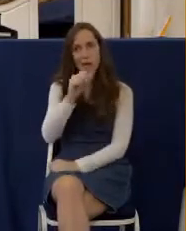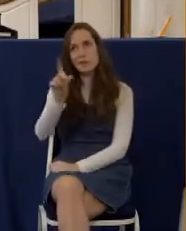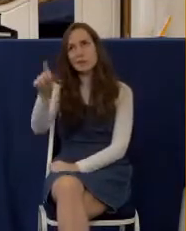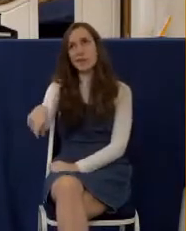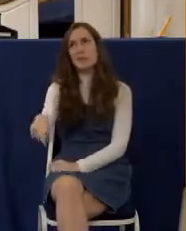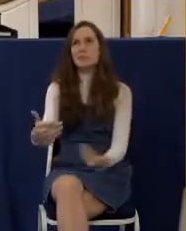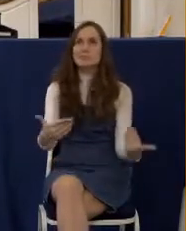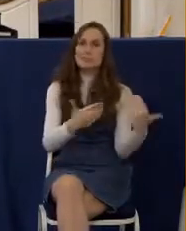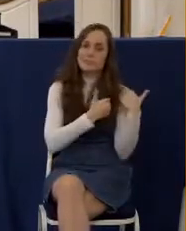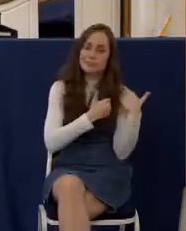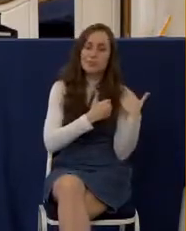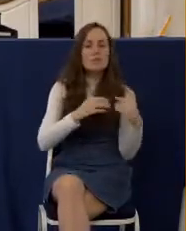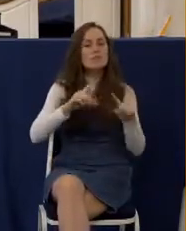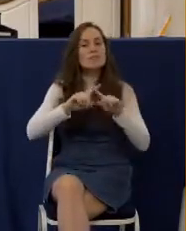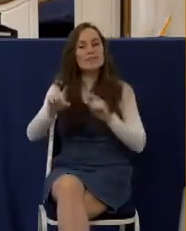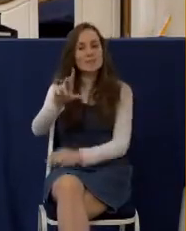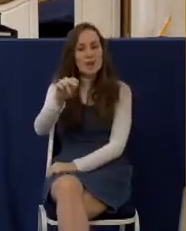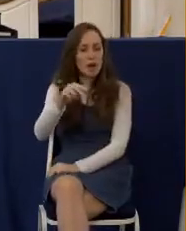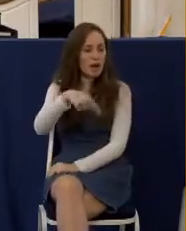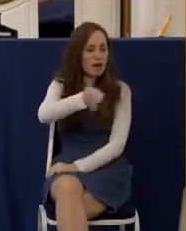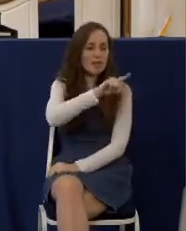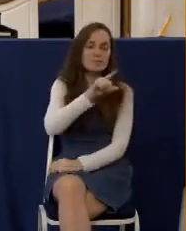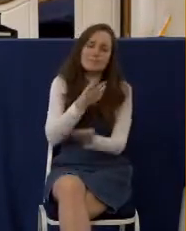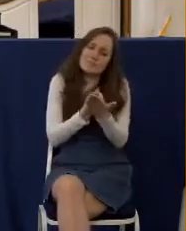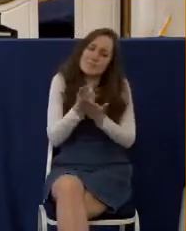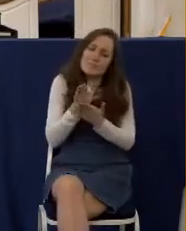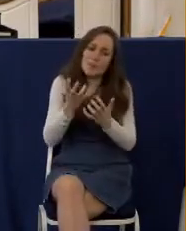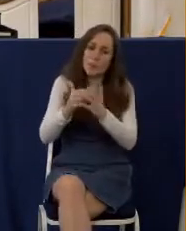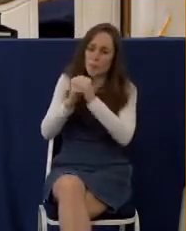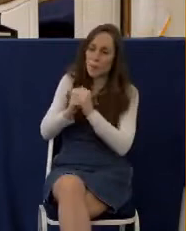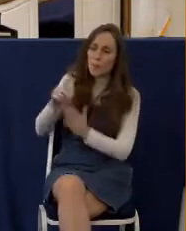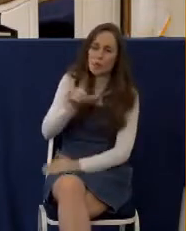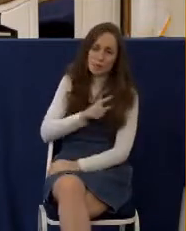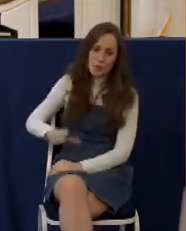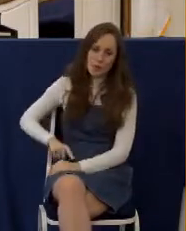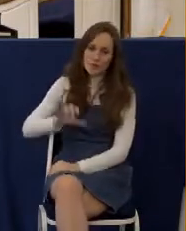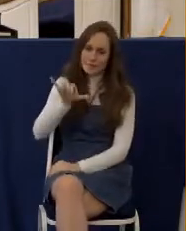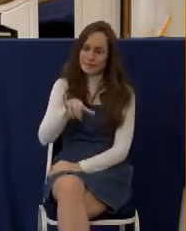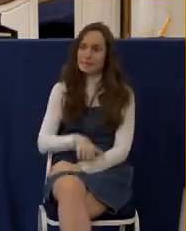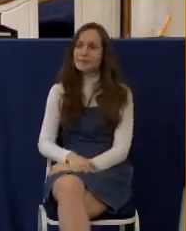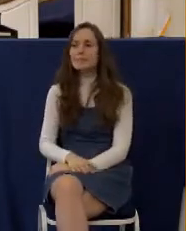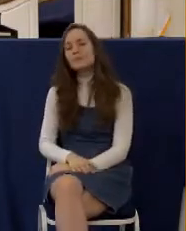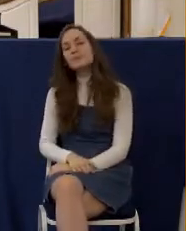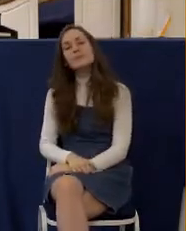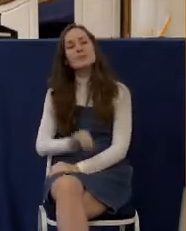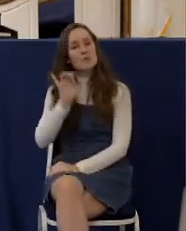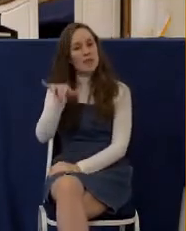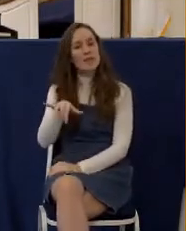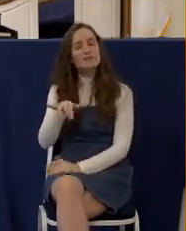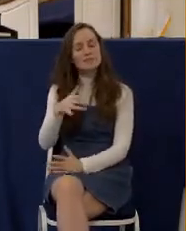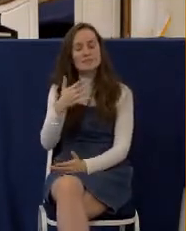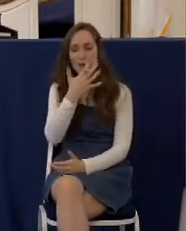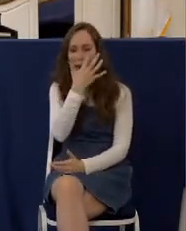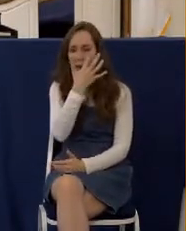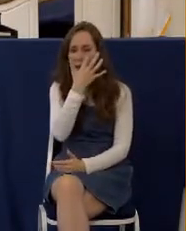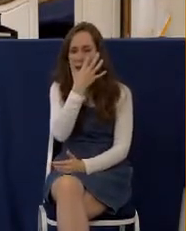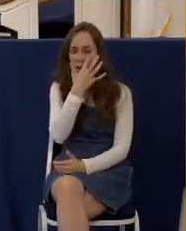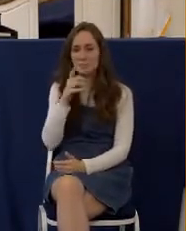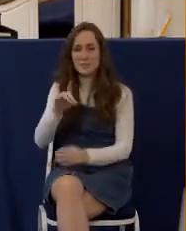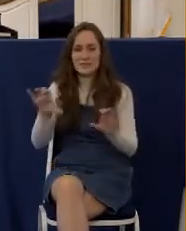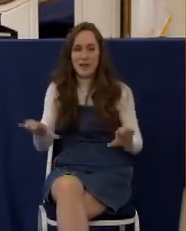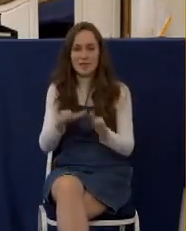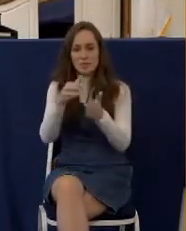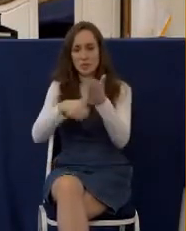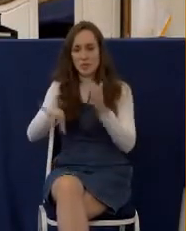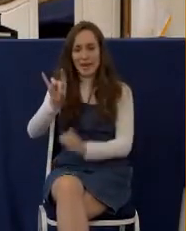because you really in your heart want to do it as an act of worship to the Lord. So this is what he does in chapter 8. What he does is he gives, here's what I